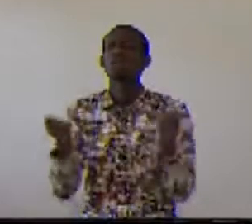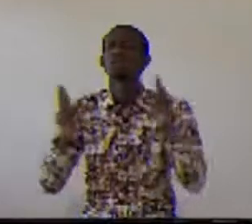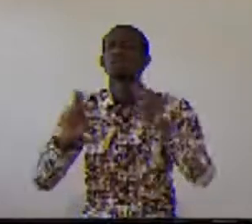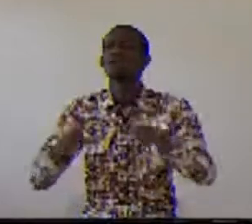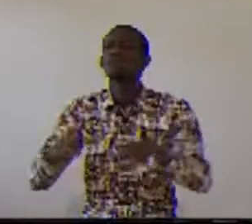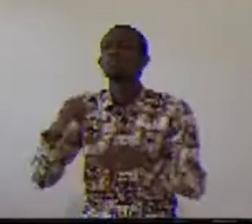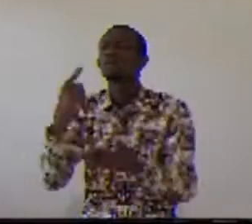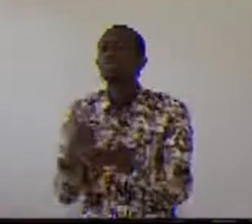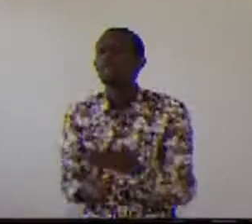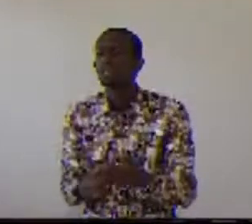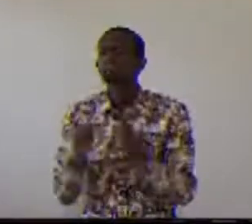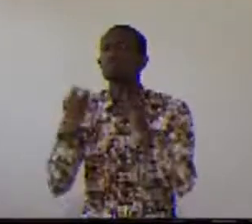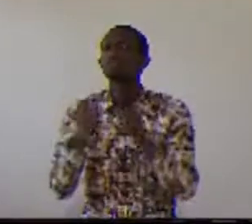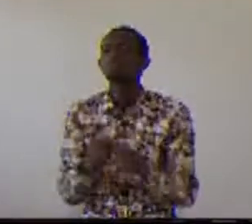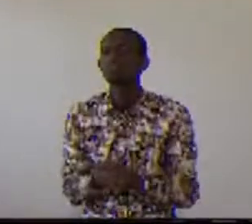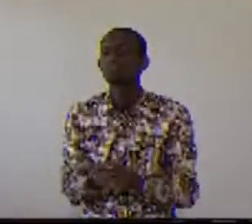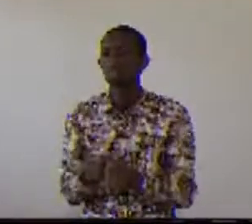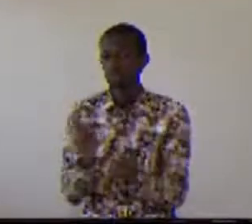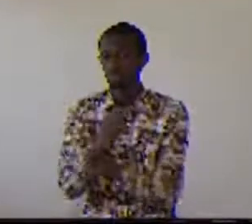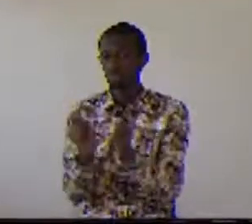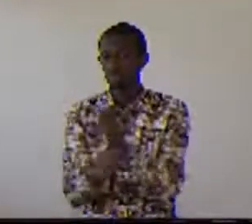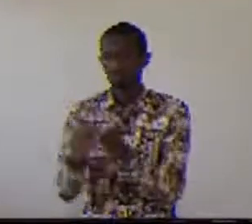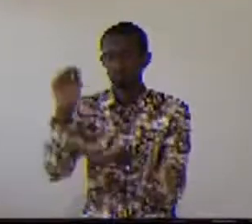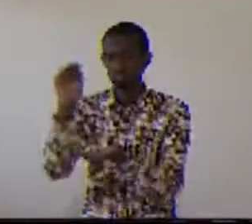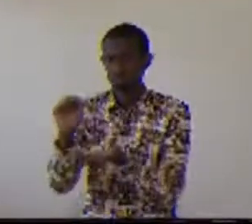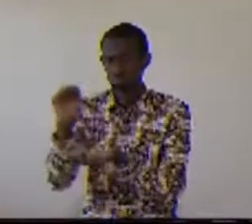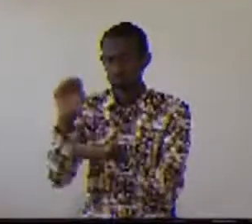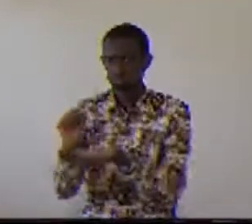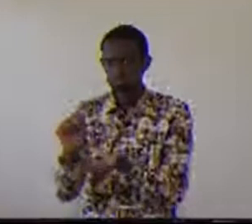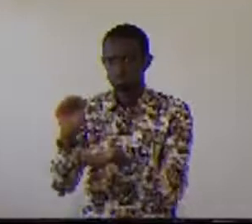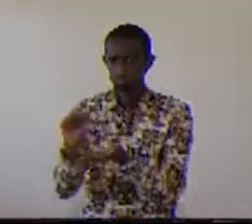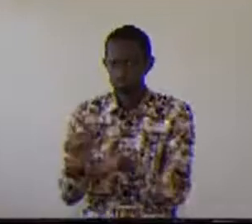a group of nonmetals? Let's consider fluorine, chlorine,